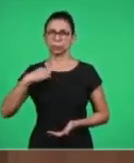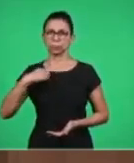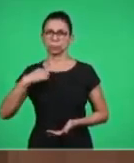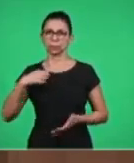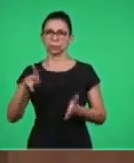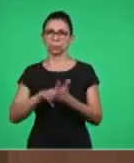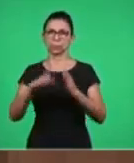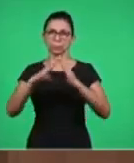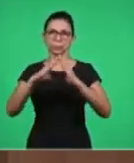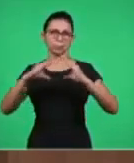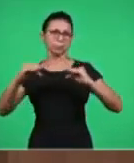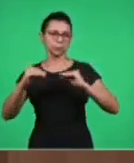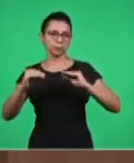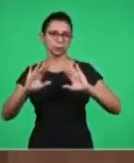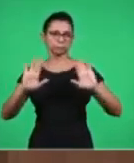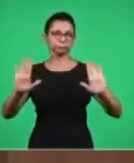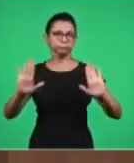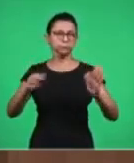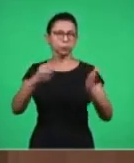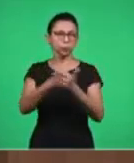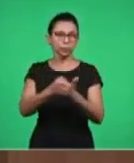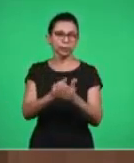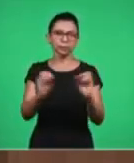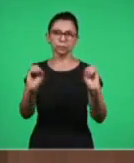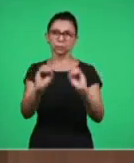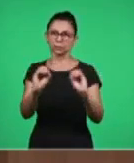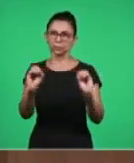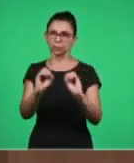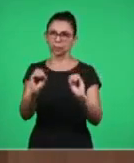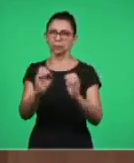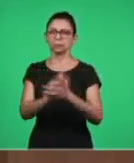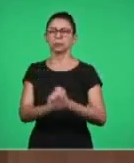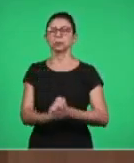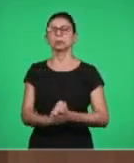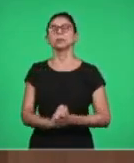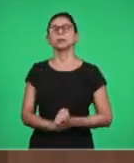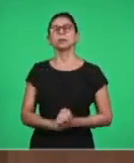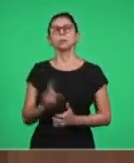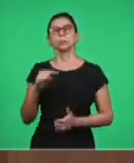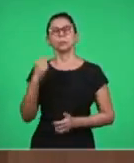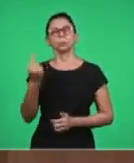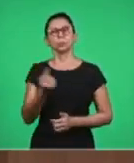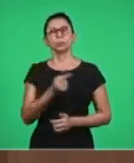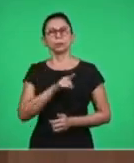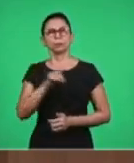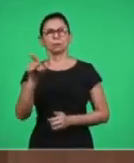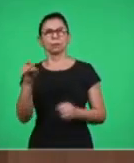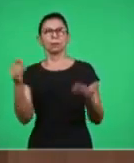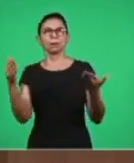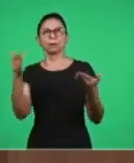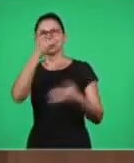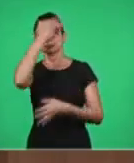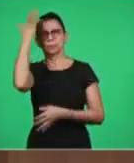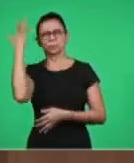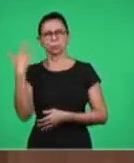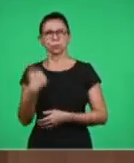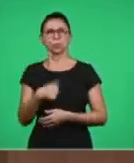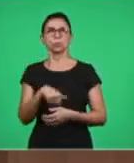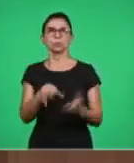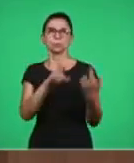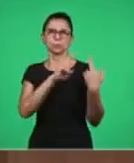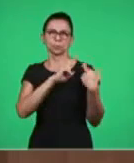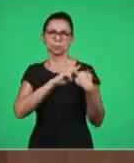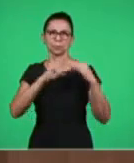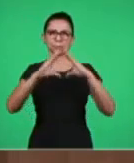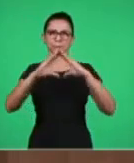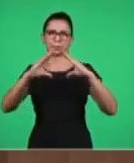this rebroadcast because it was a failure on their part. Although they did a wonderful work for us, they were very